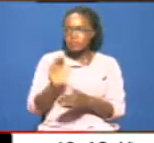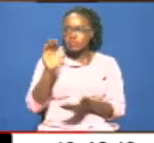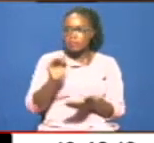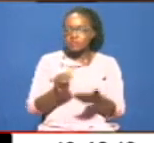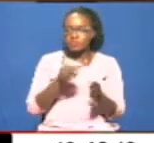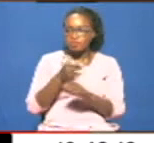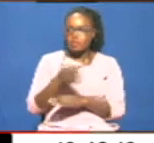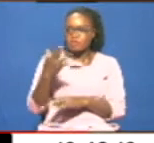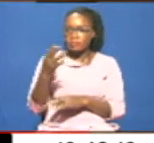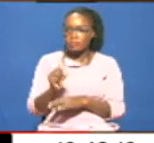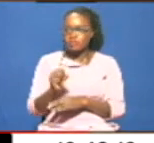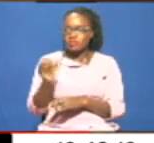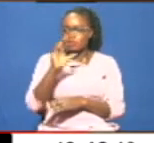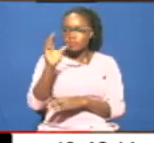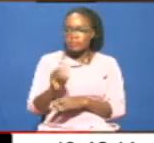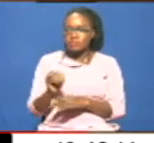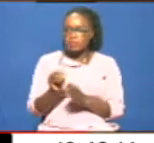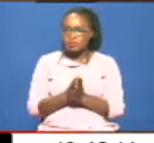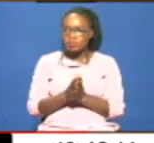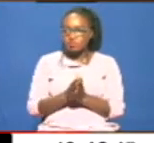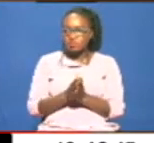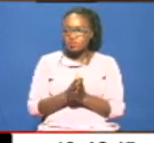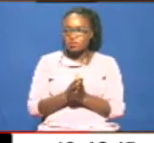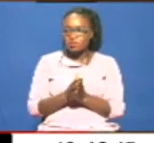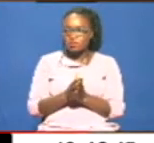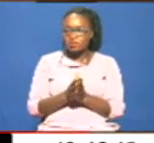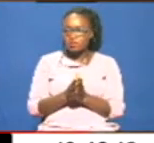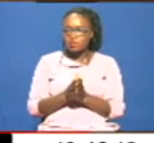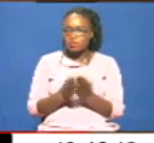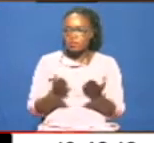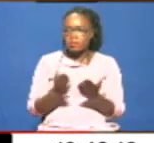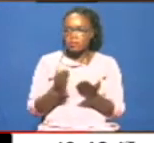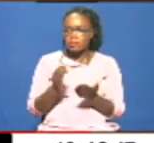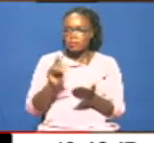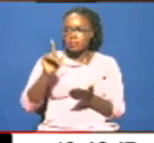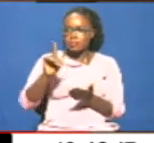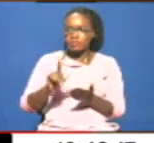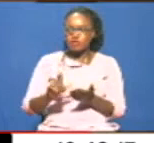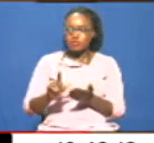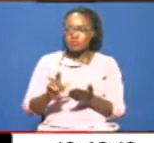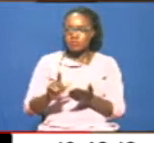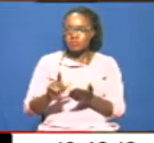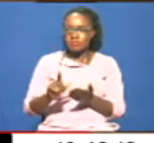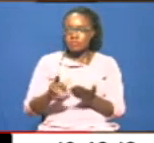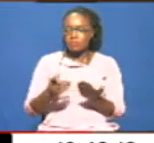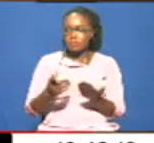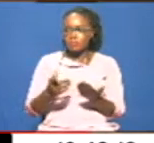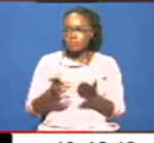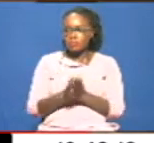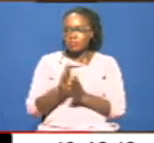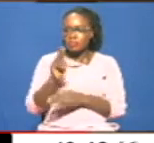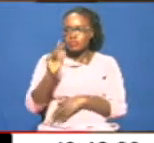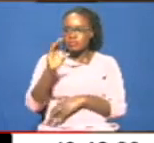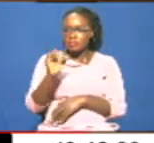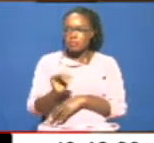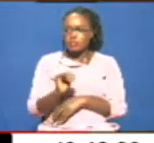50%. Mm-hmm. Indoor air pollution, again, compared to the very low tiered charcoal stoves, the KCJ, and